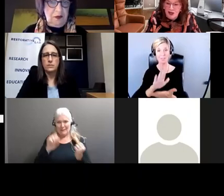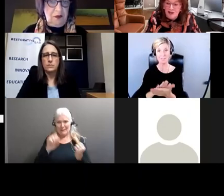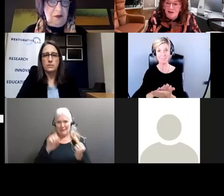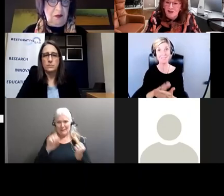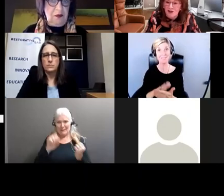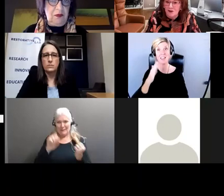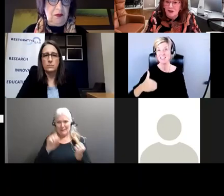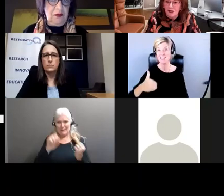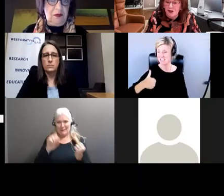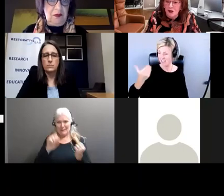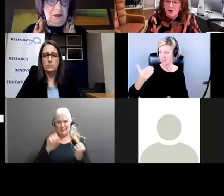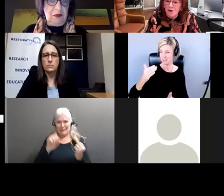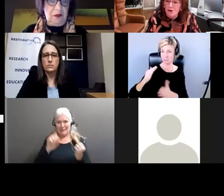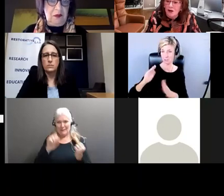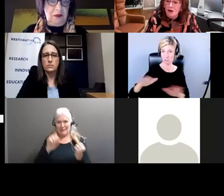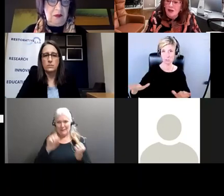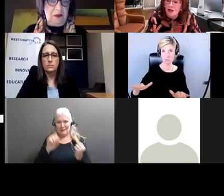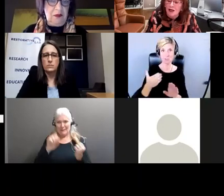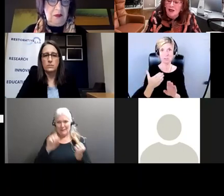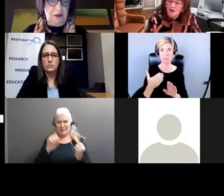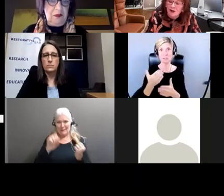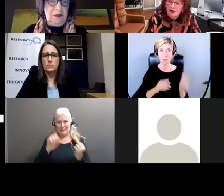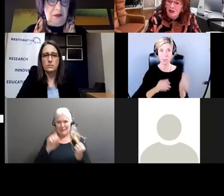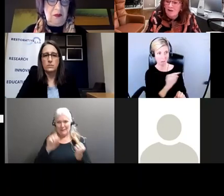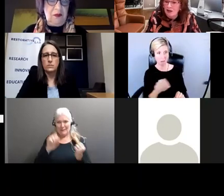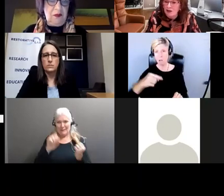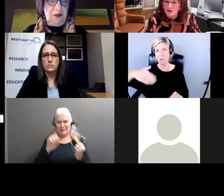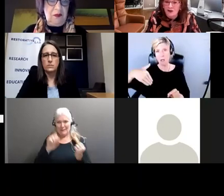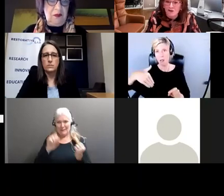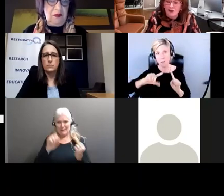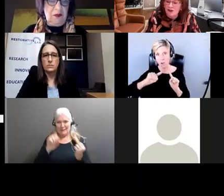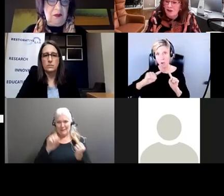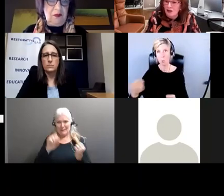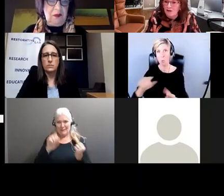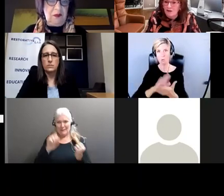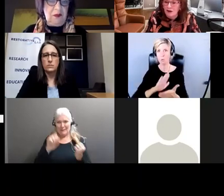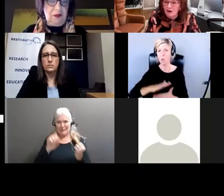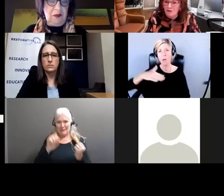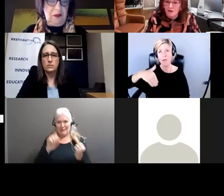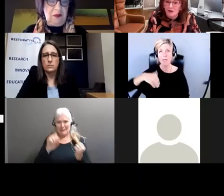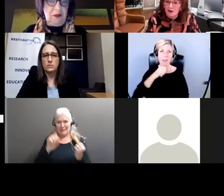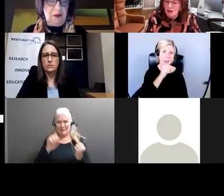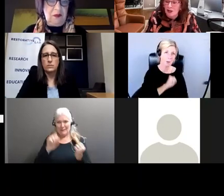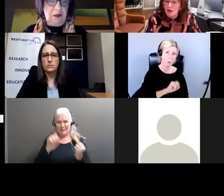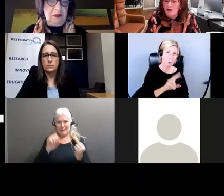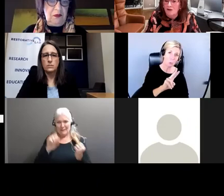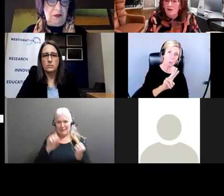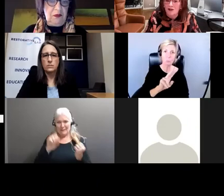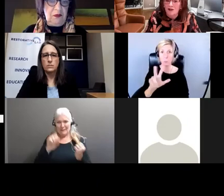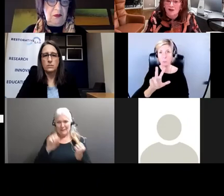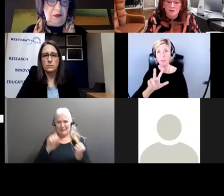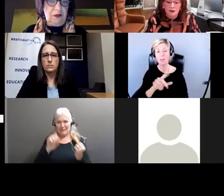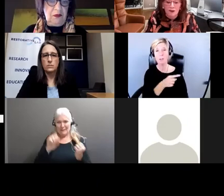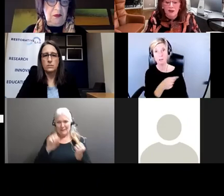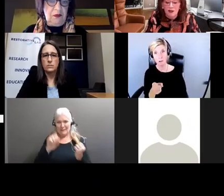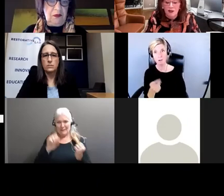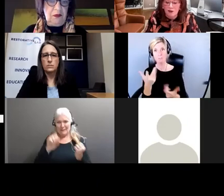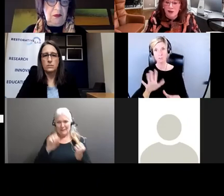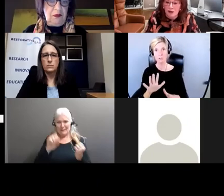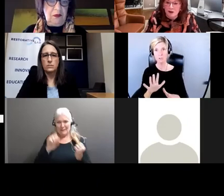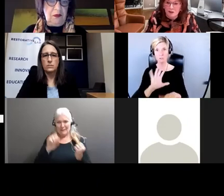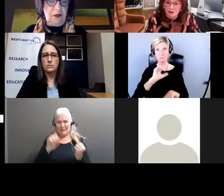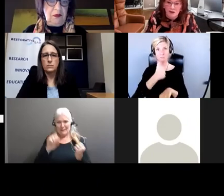young children, not even in school yet, who are in having intergenerational, having grandparent kind of relationships, going